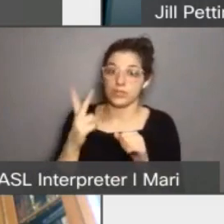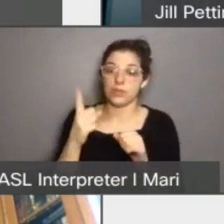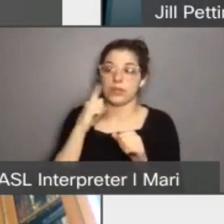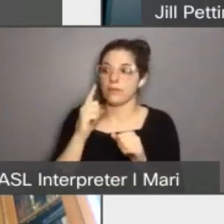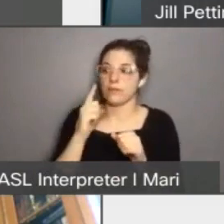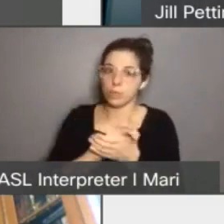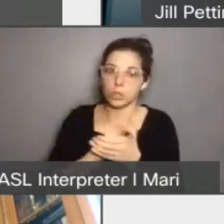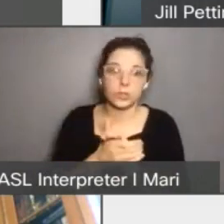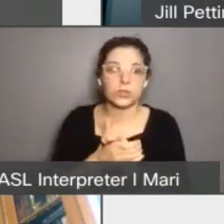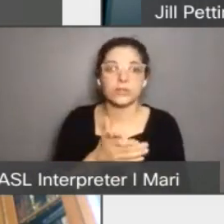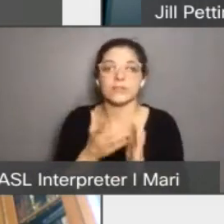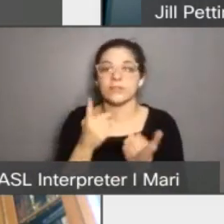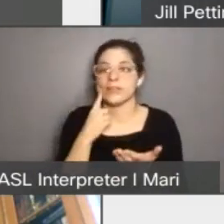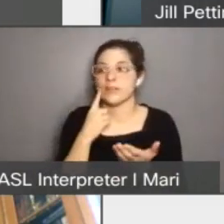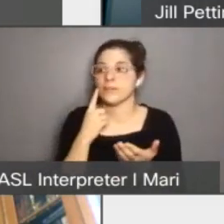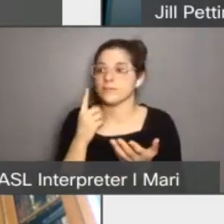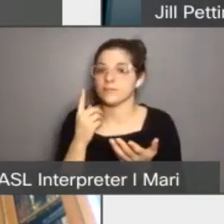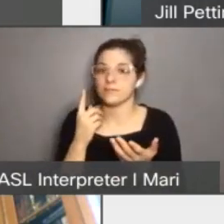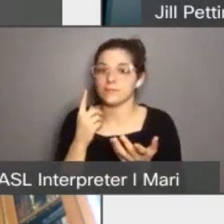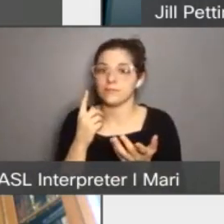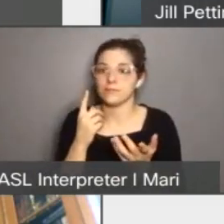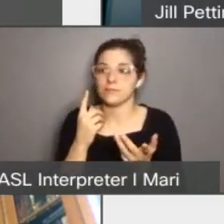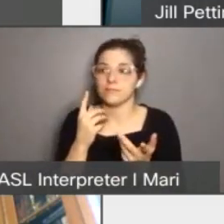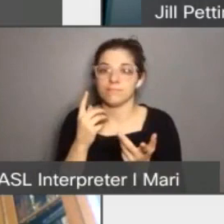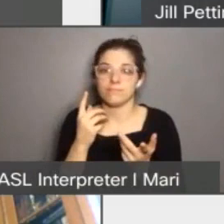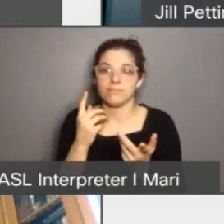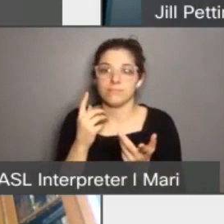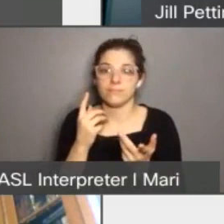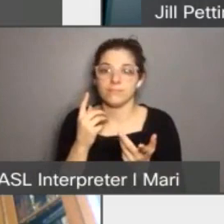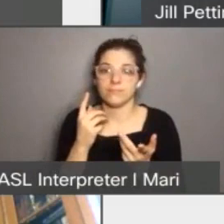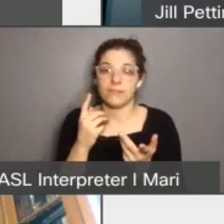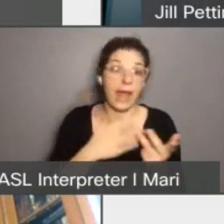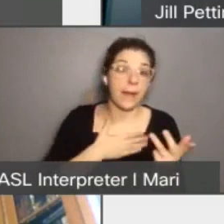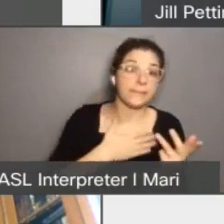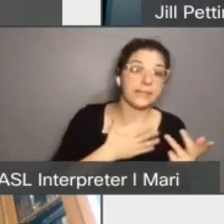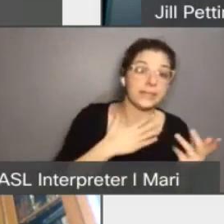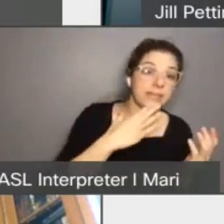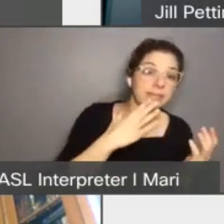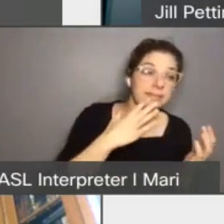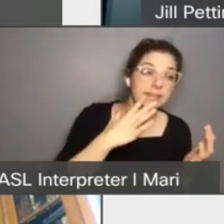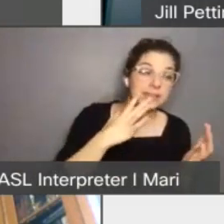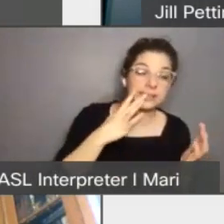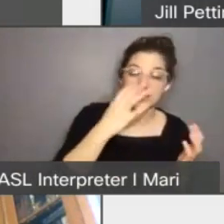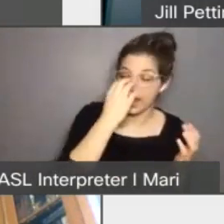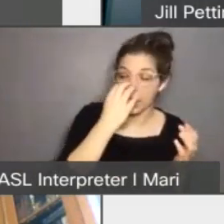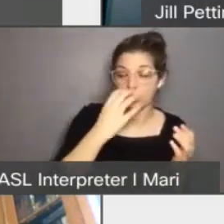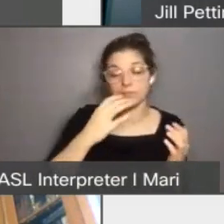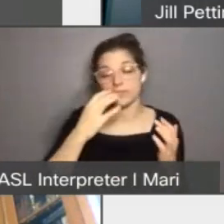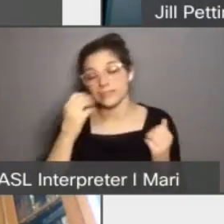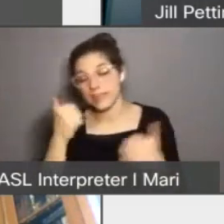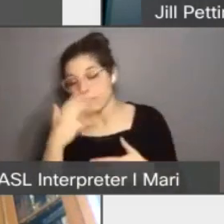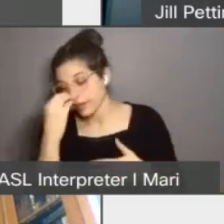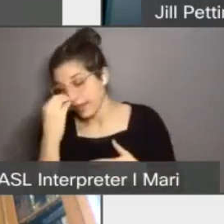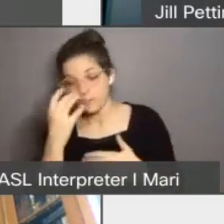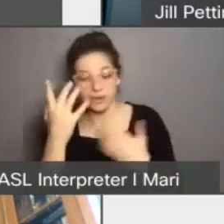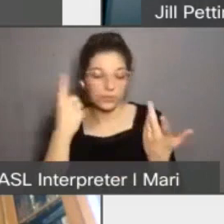burger, you think pot. Some people might think scary clown, some people might think it's a happy clown, but Ronald McDonald the clown. So